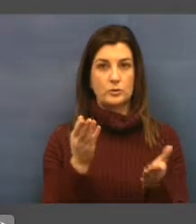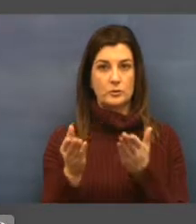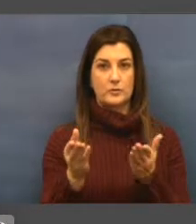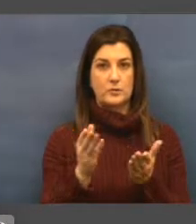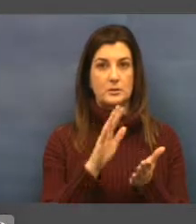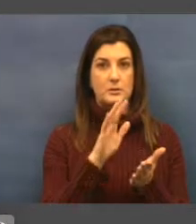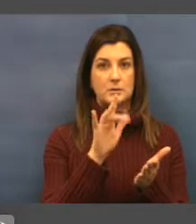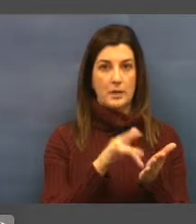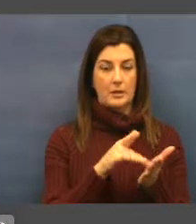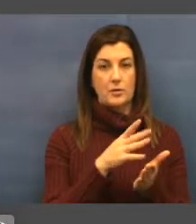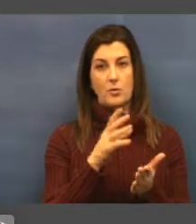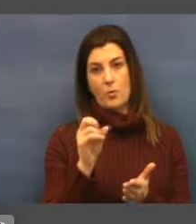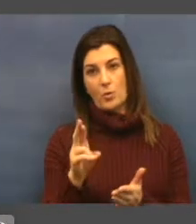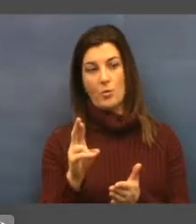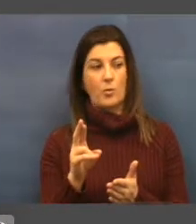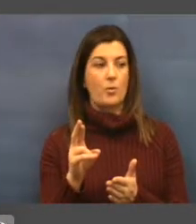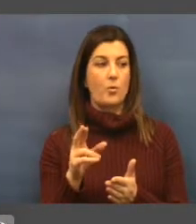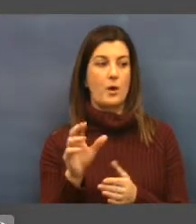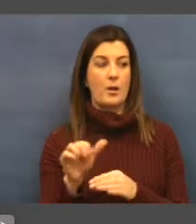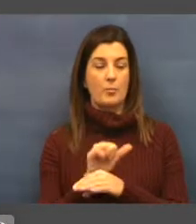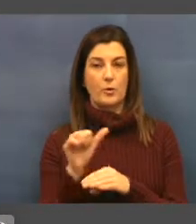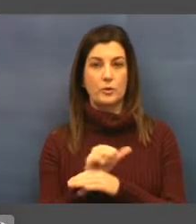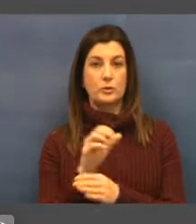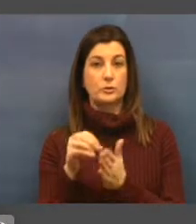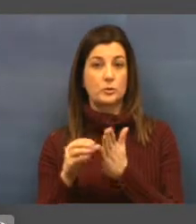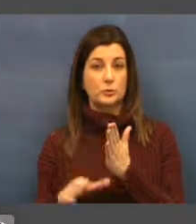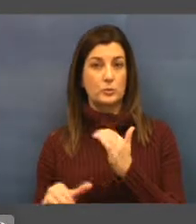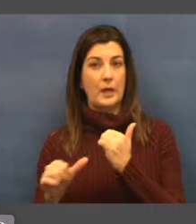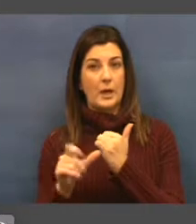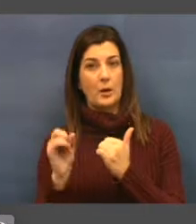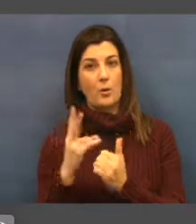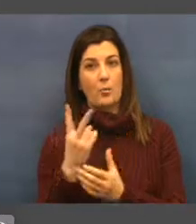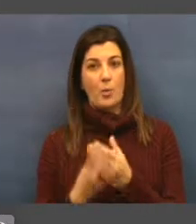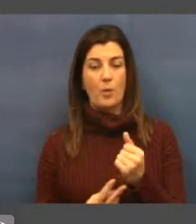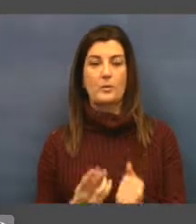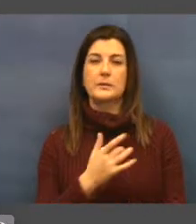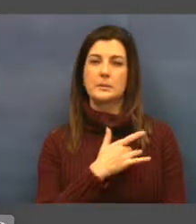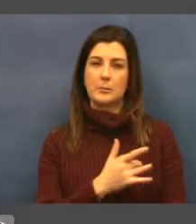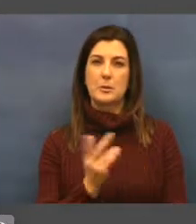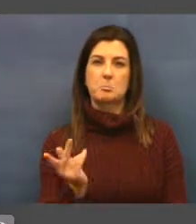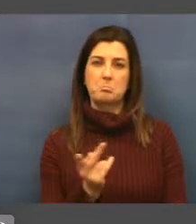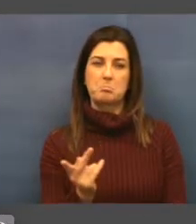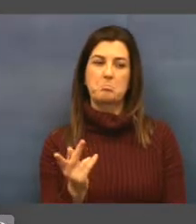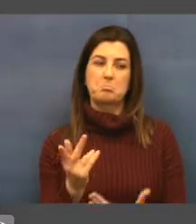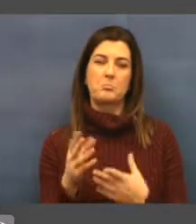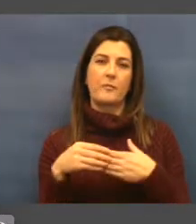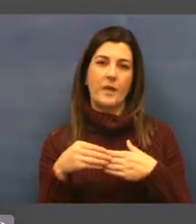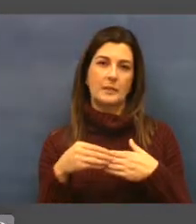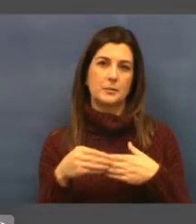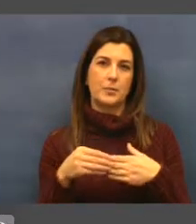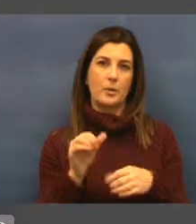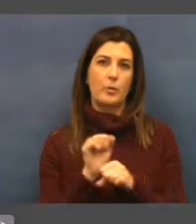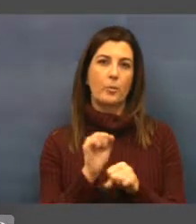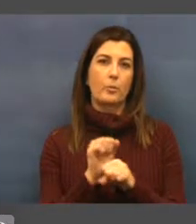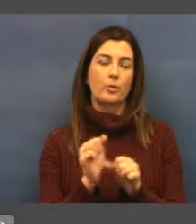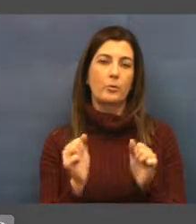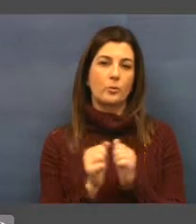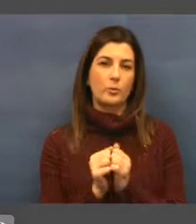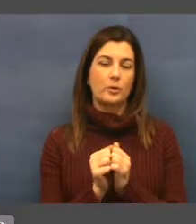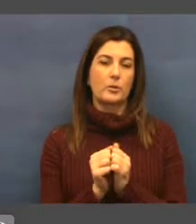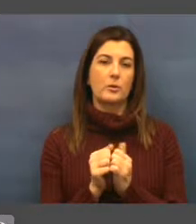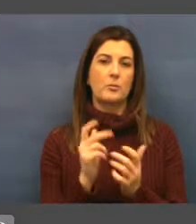both, and discuss the issue with them, because they're usually very flexible in working with